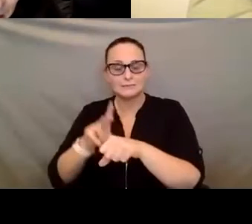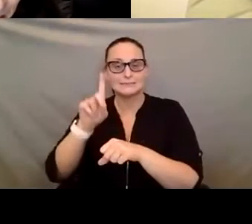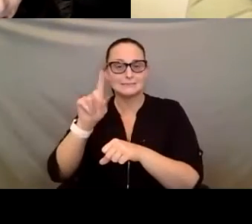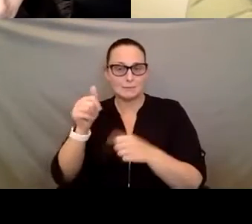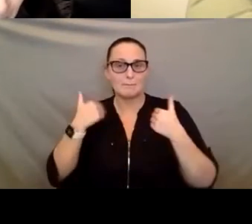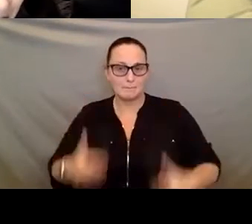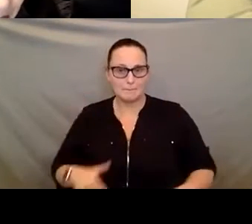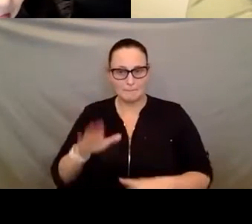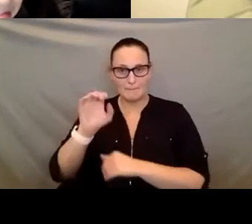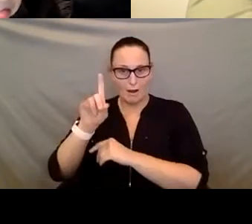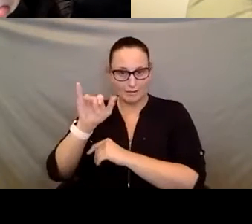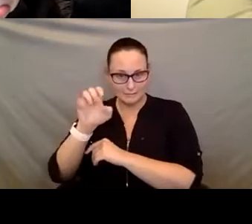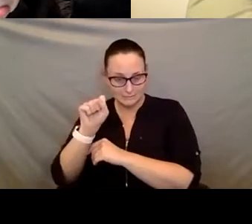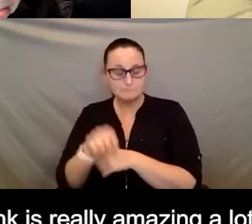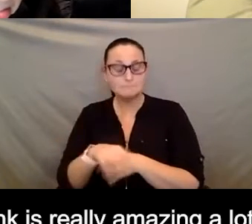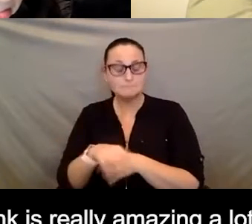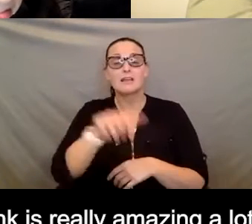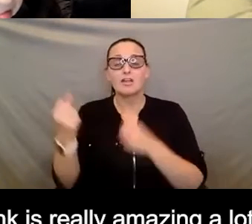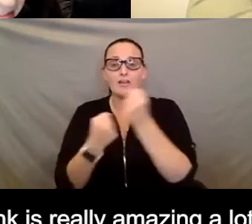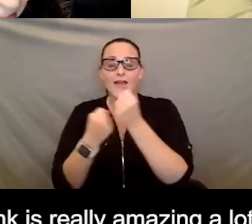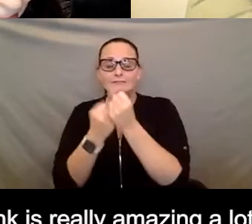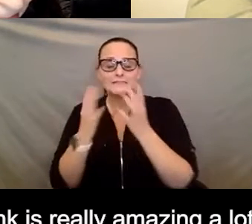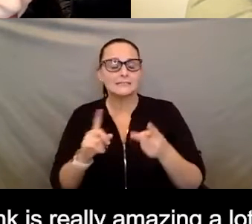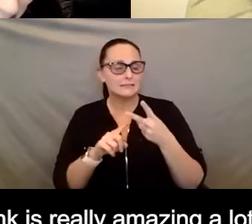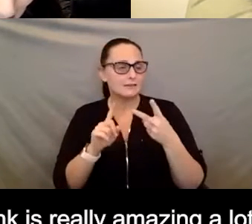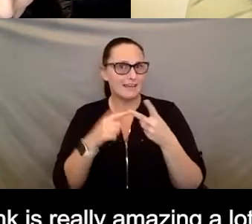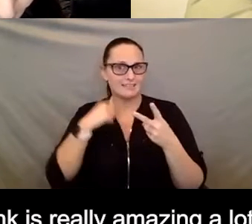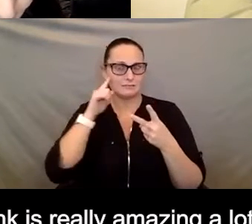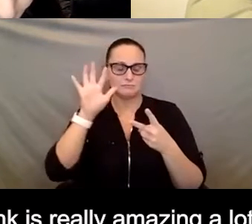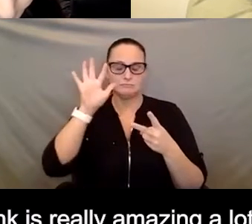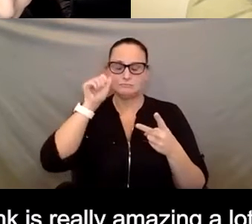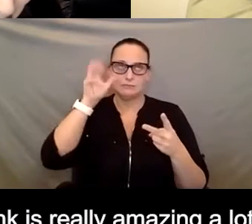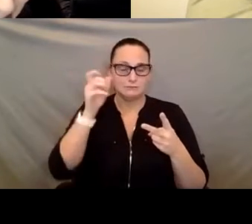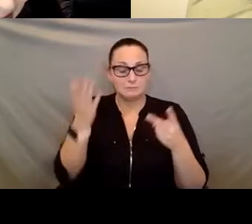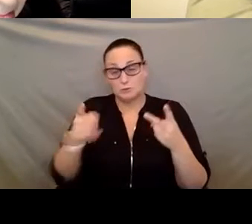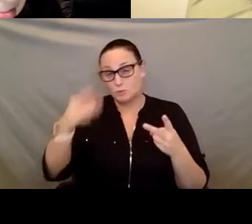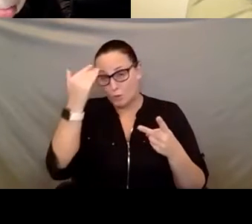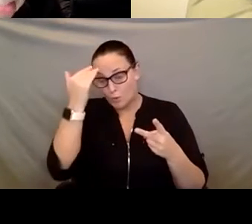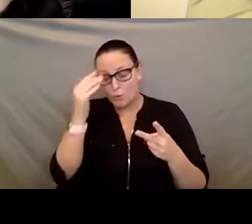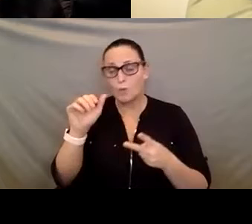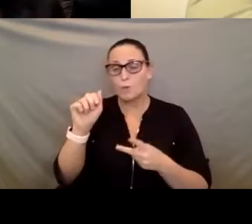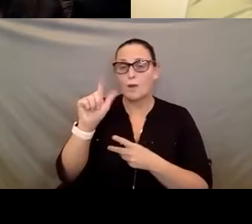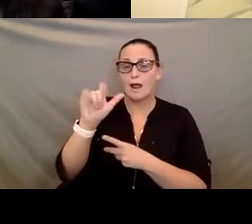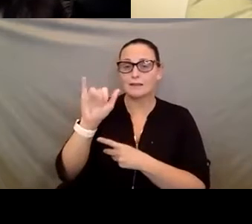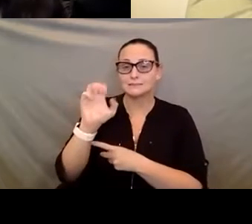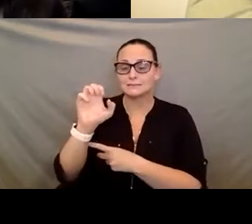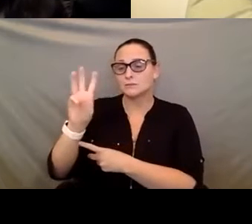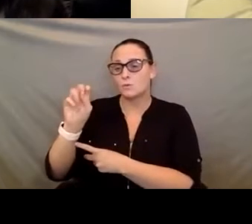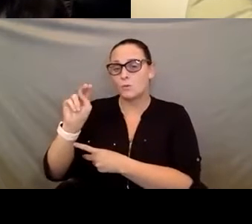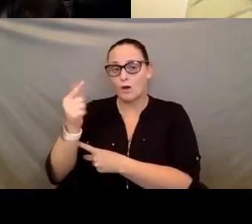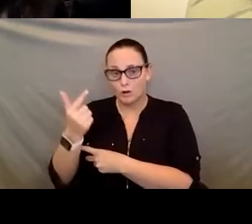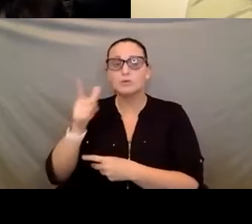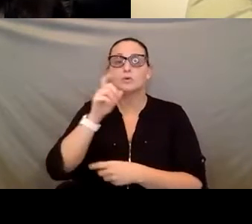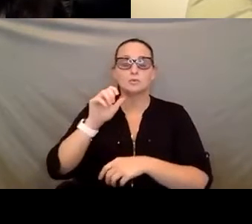bodies. Another advocate that I think is really amazing, a lot of you might know her, Alice Wong, who's based in